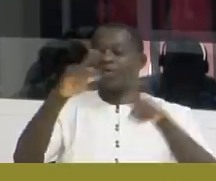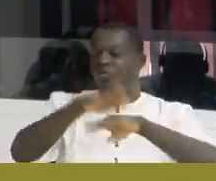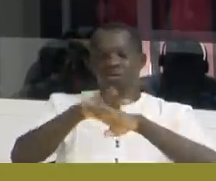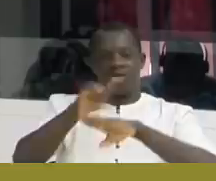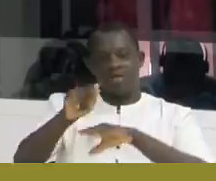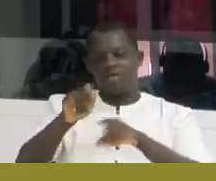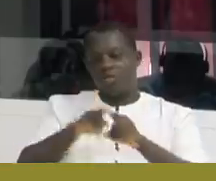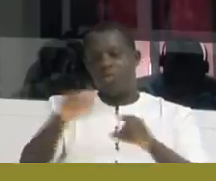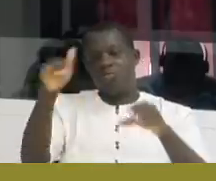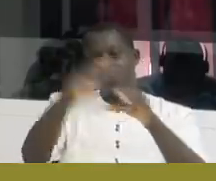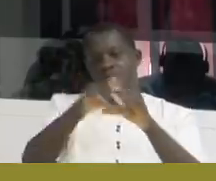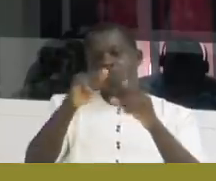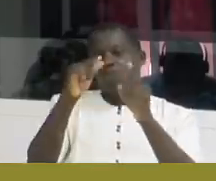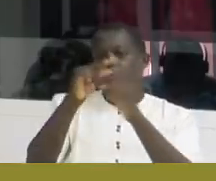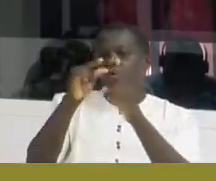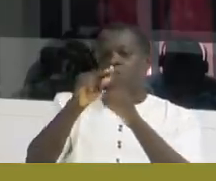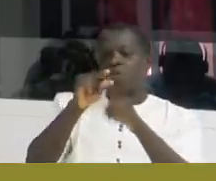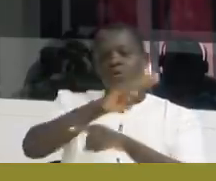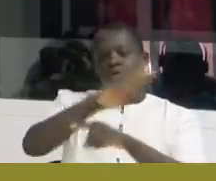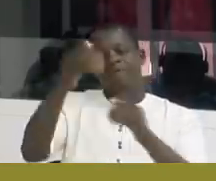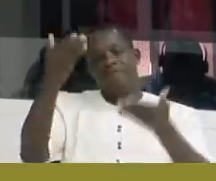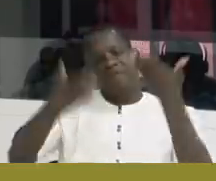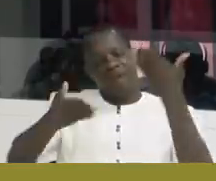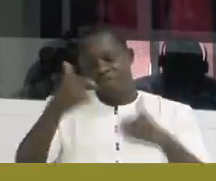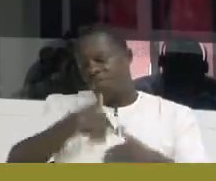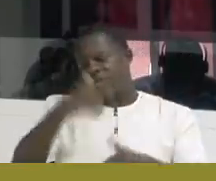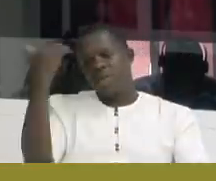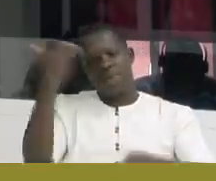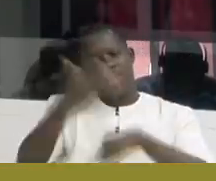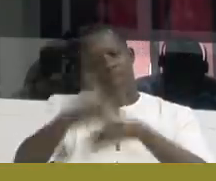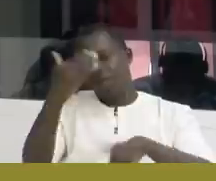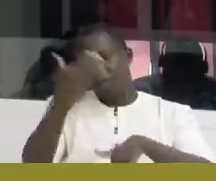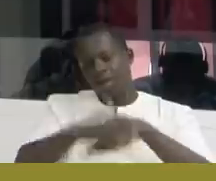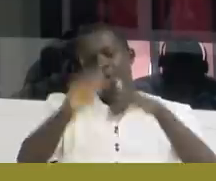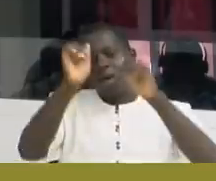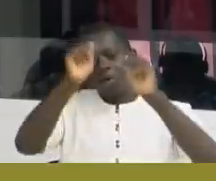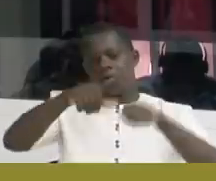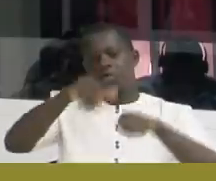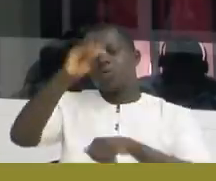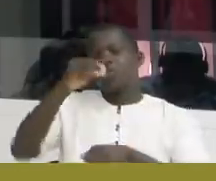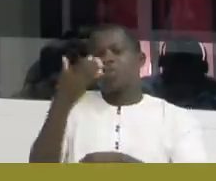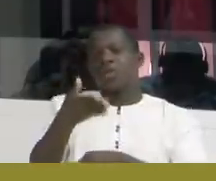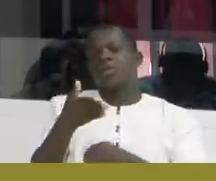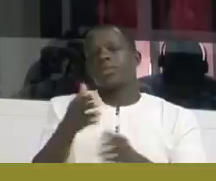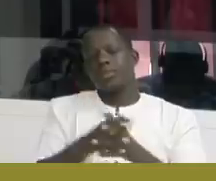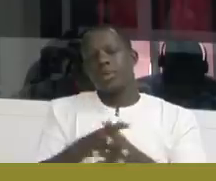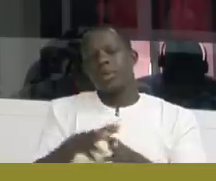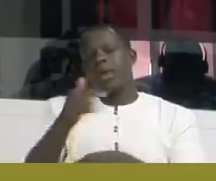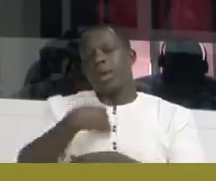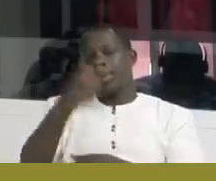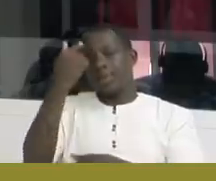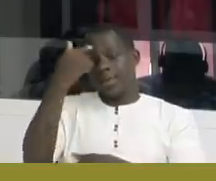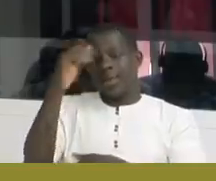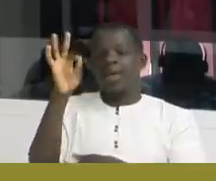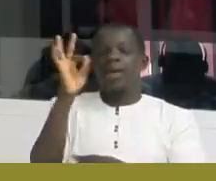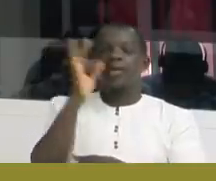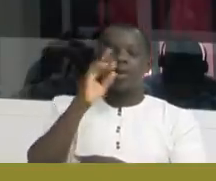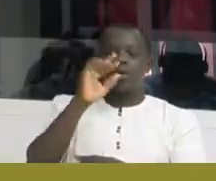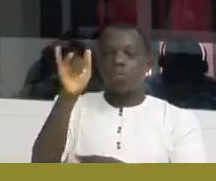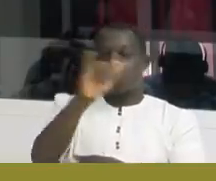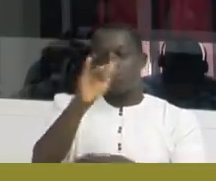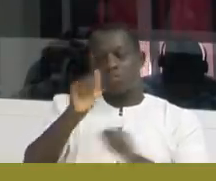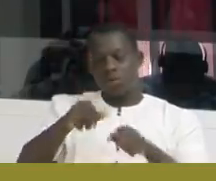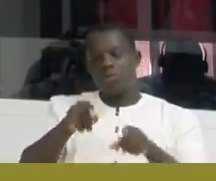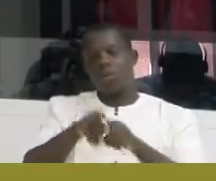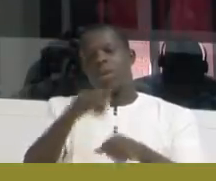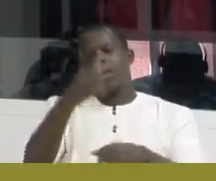me. That is unfair. And I would never have done that to anyone. I think that is an answer that would satisfy me. I would take